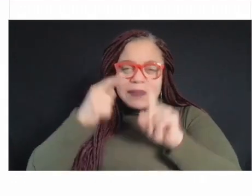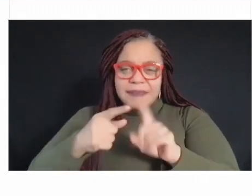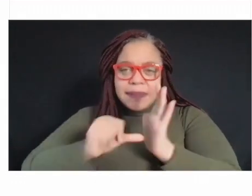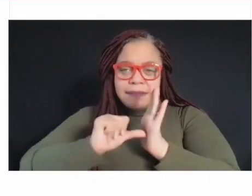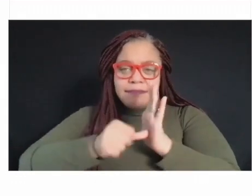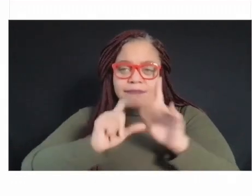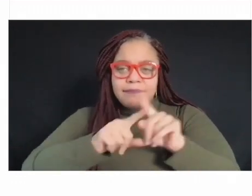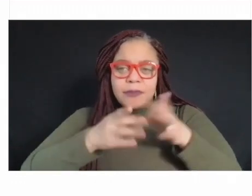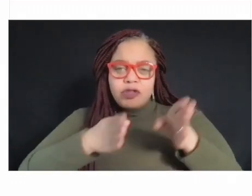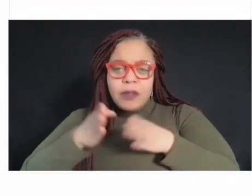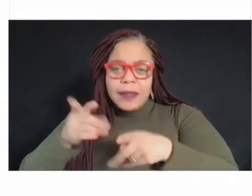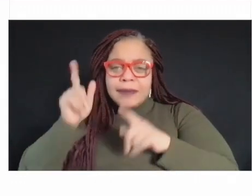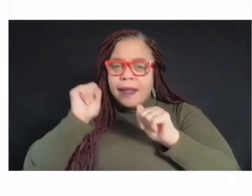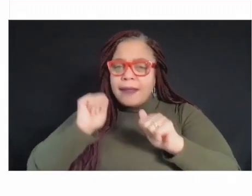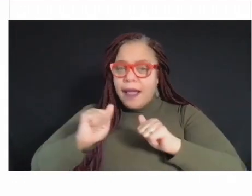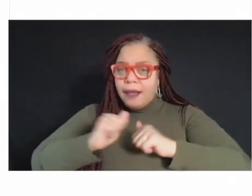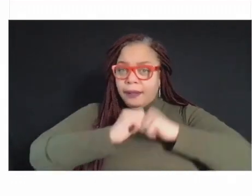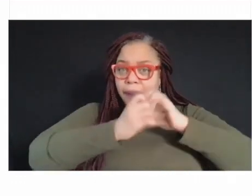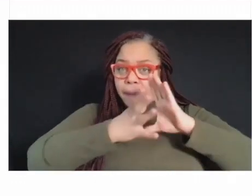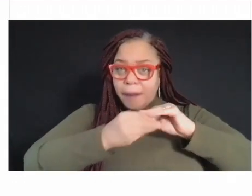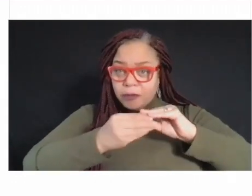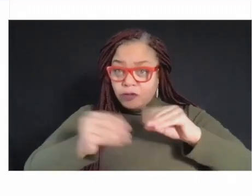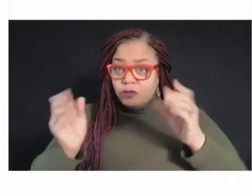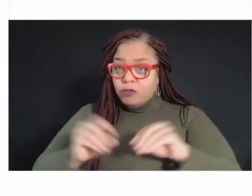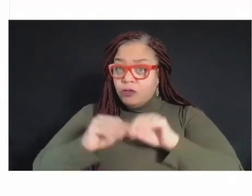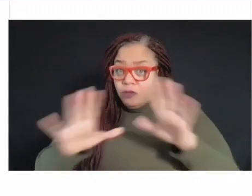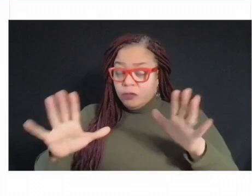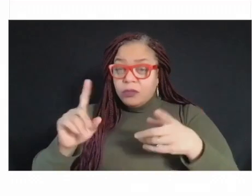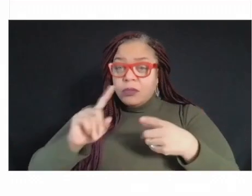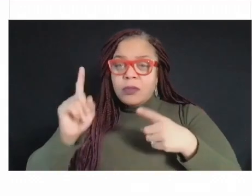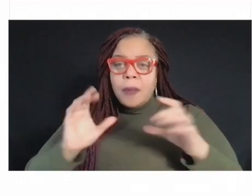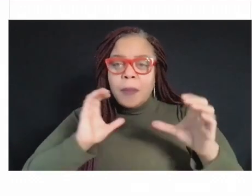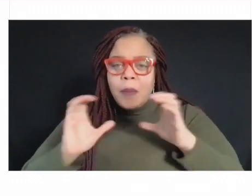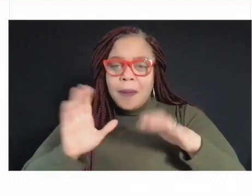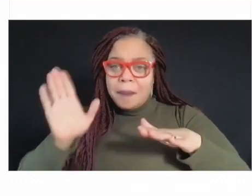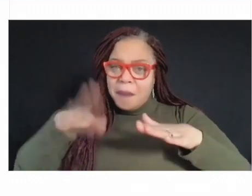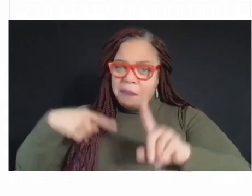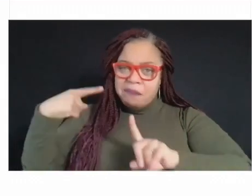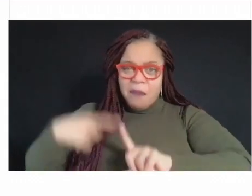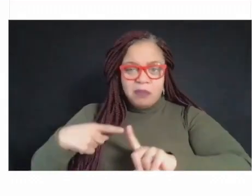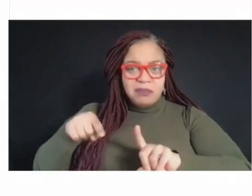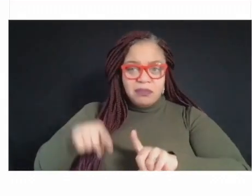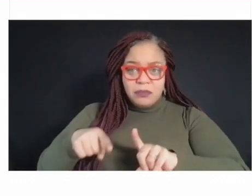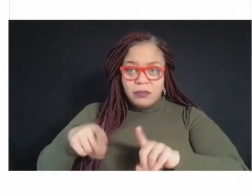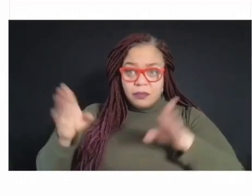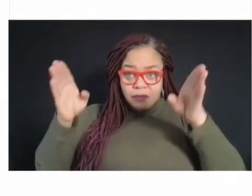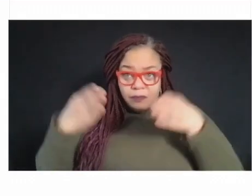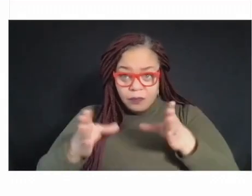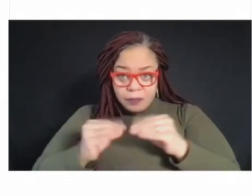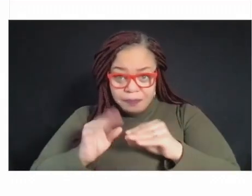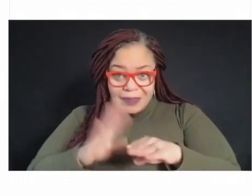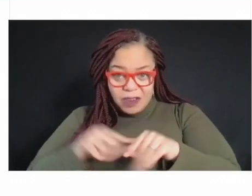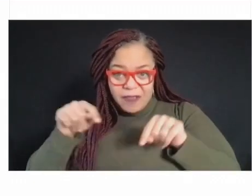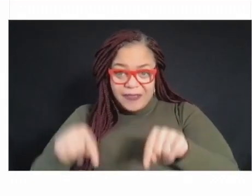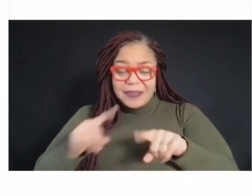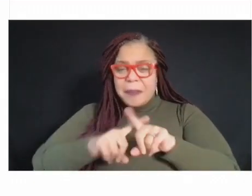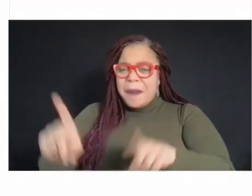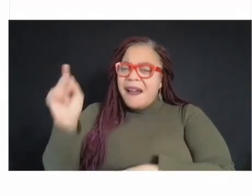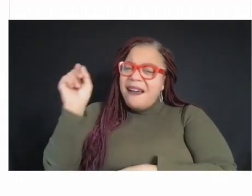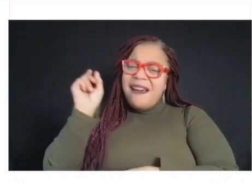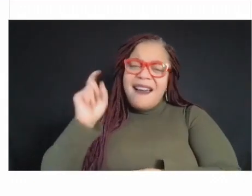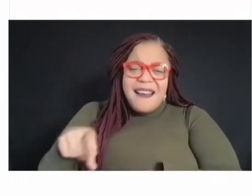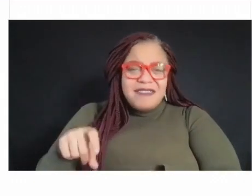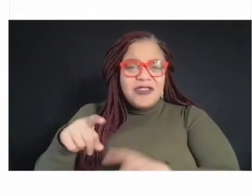deficit. And so I'm gonna sort of stop here and say that addressing the spread of misinformation during the